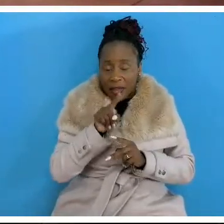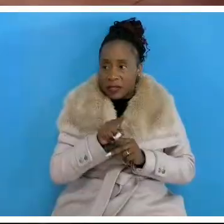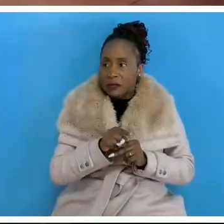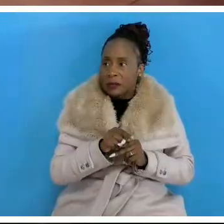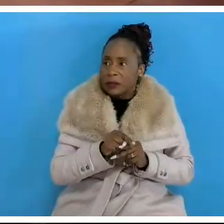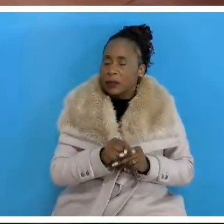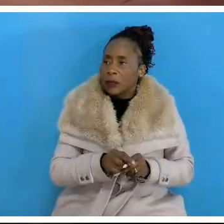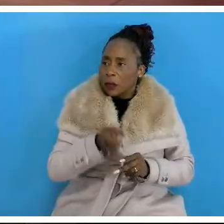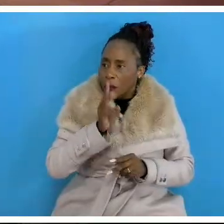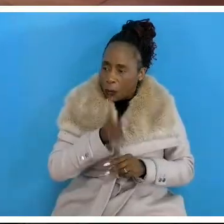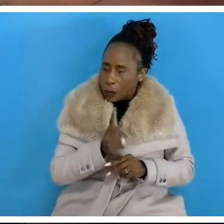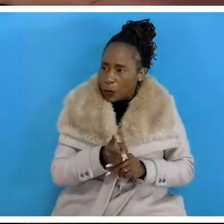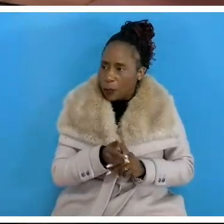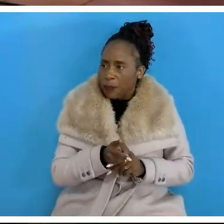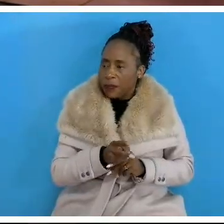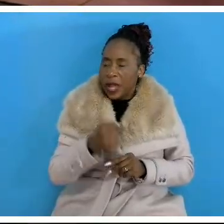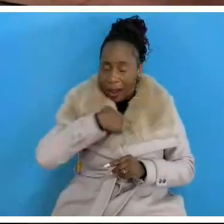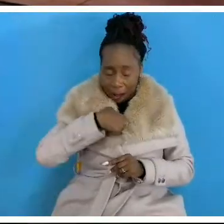And also,